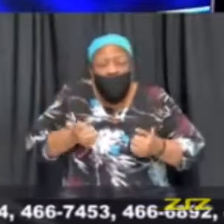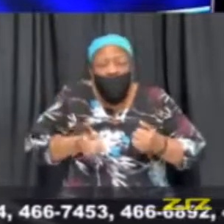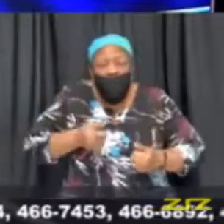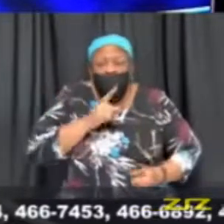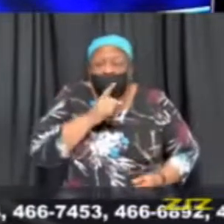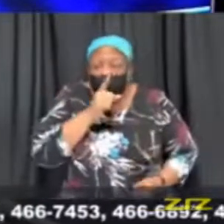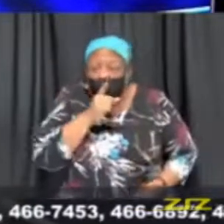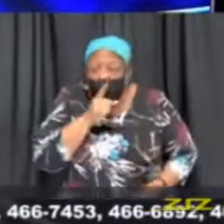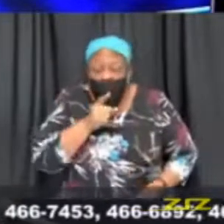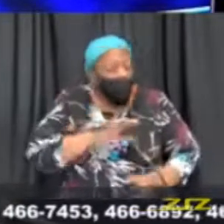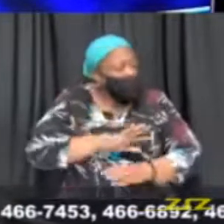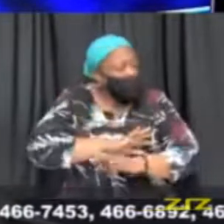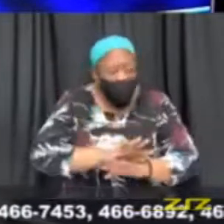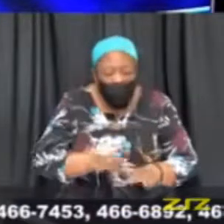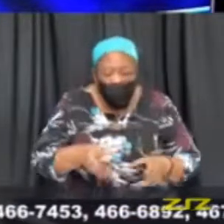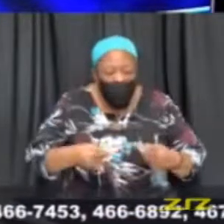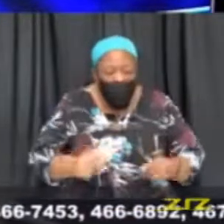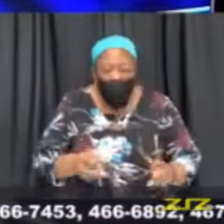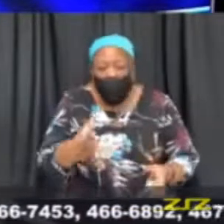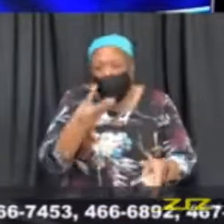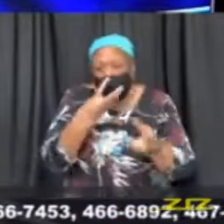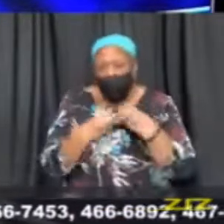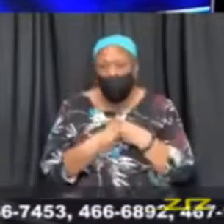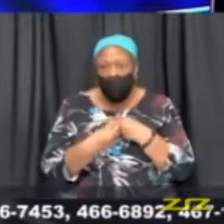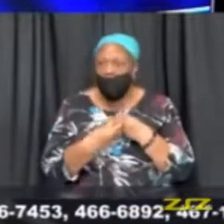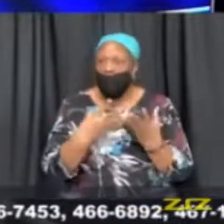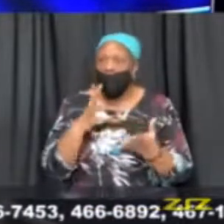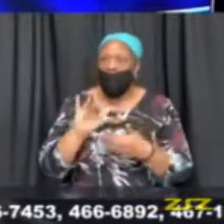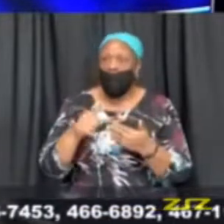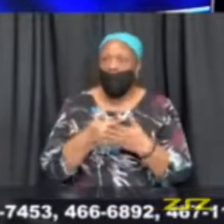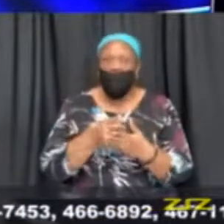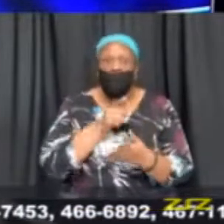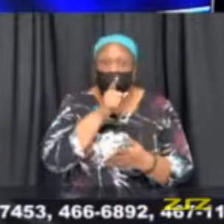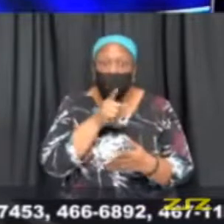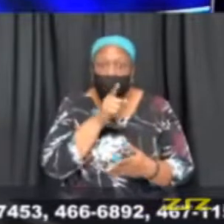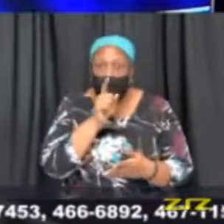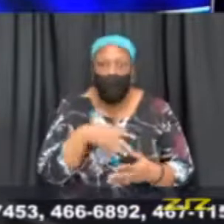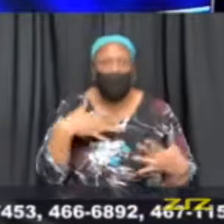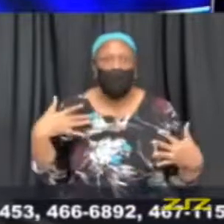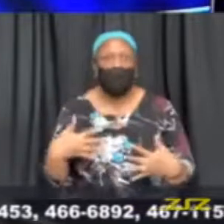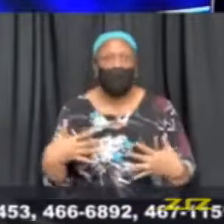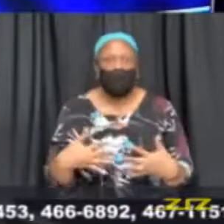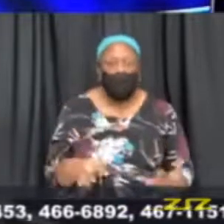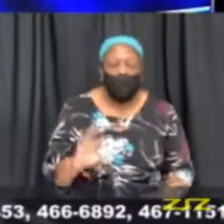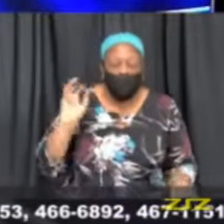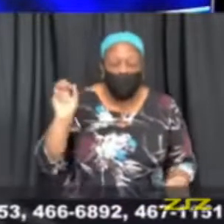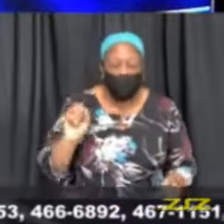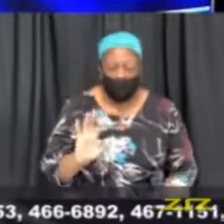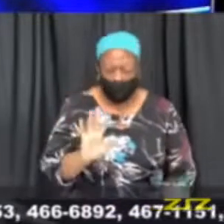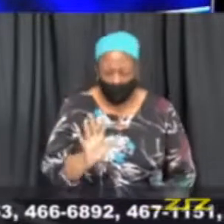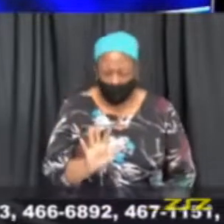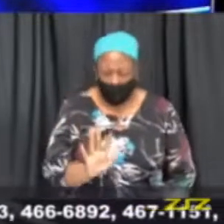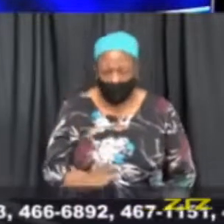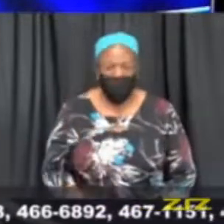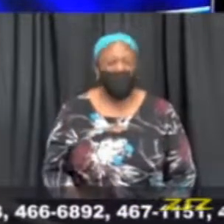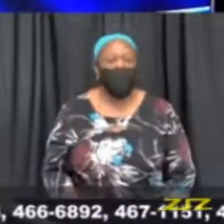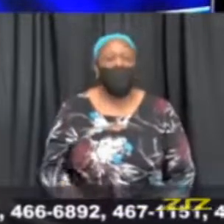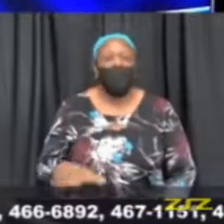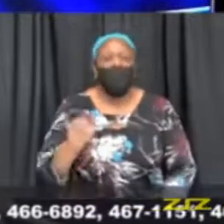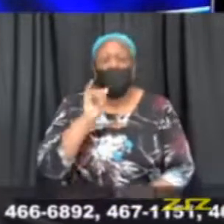We just don't be gullible at every information that comes to us on social media. And in that